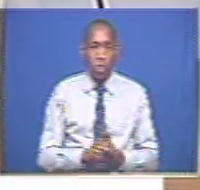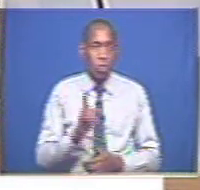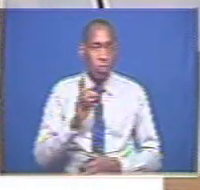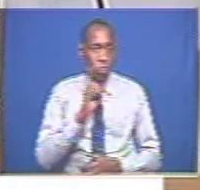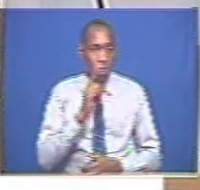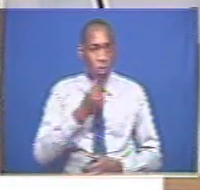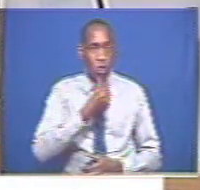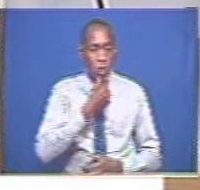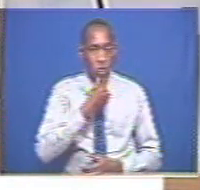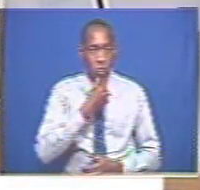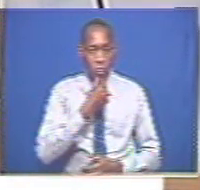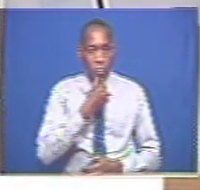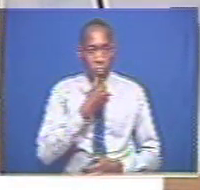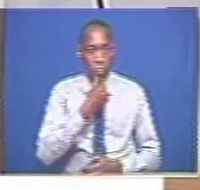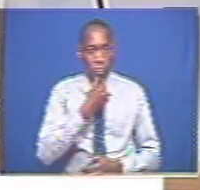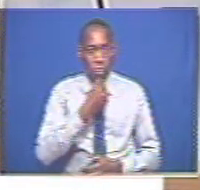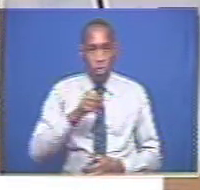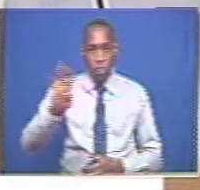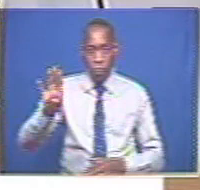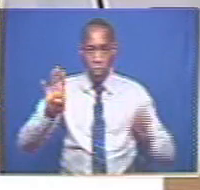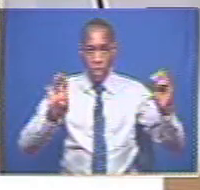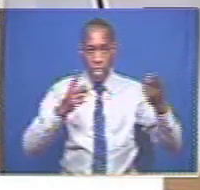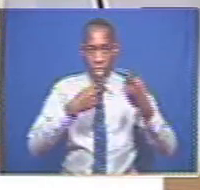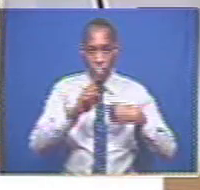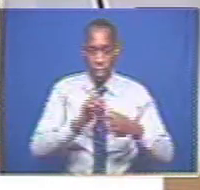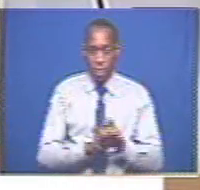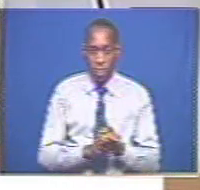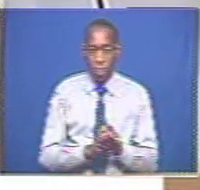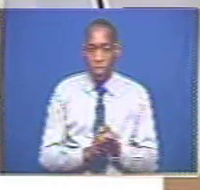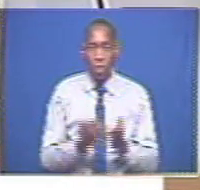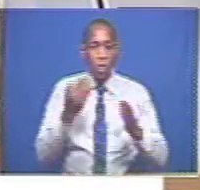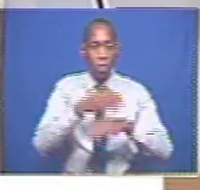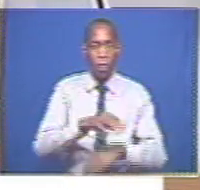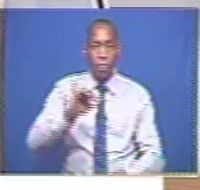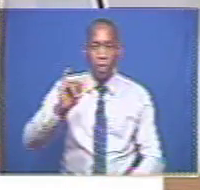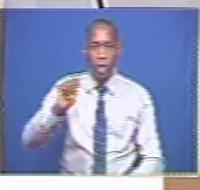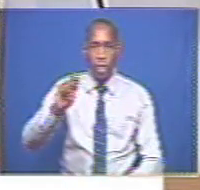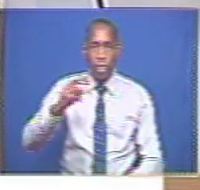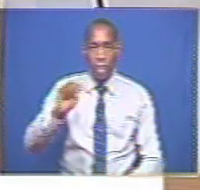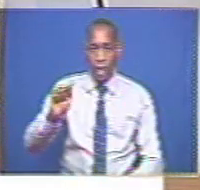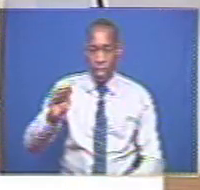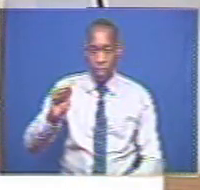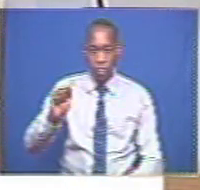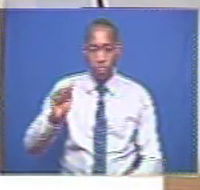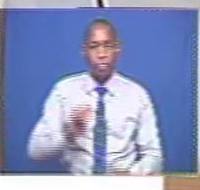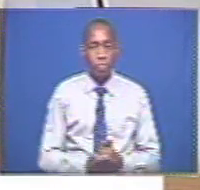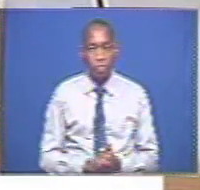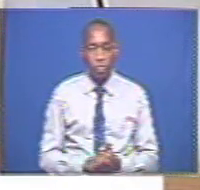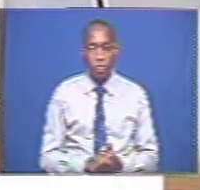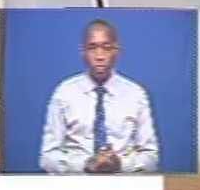see Gourmet buoyed by their 4-0 win against Yanga. Against Yanga in continental football. Yeah. Ronald.